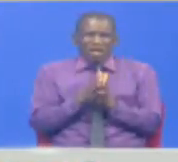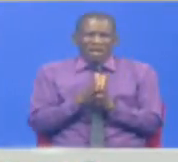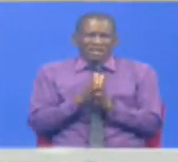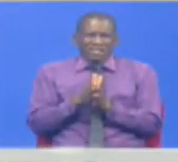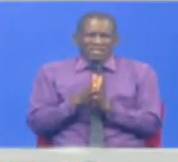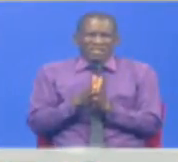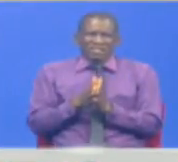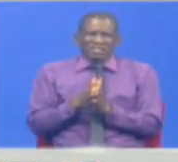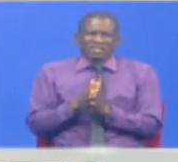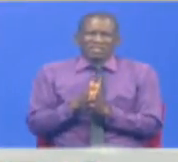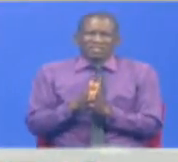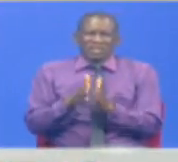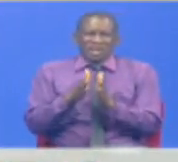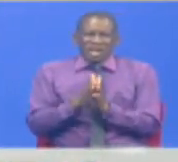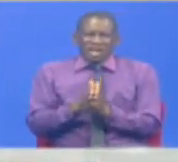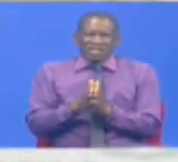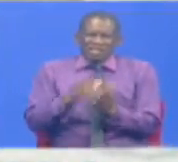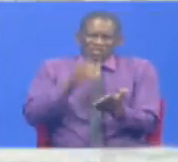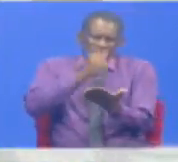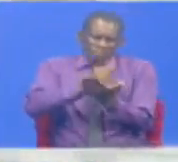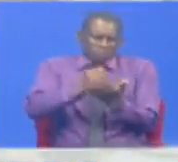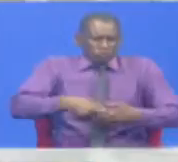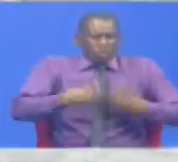court with the court's permission.